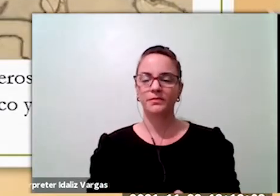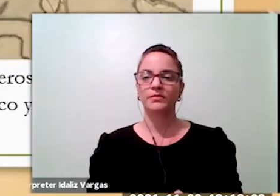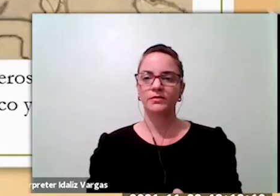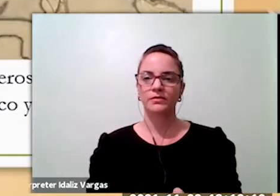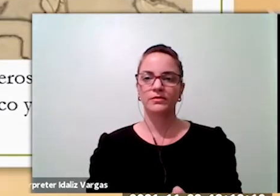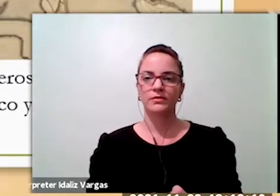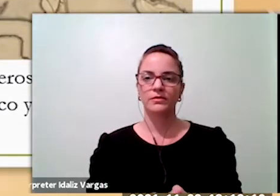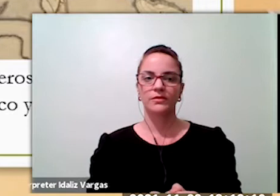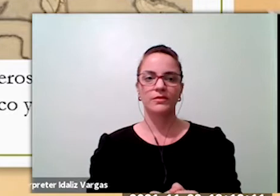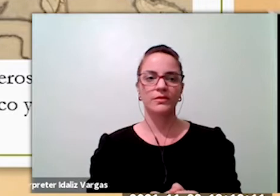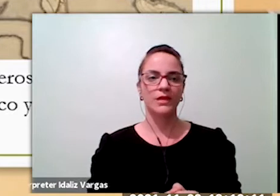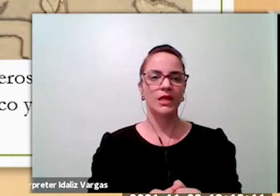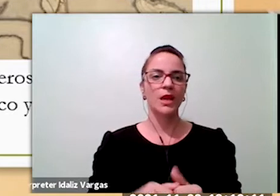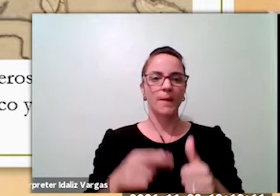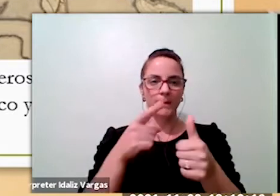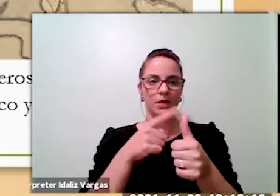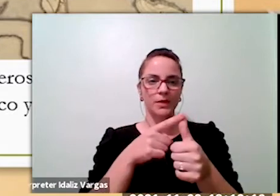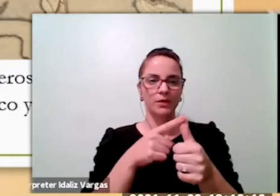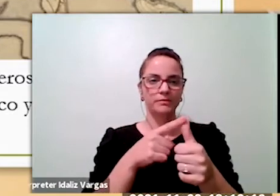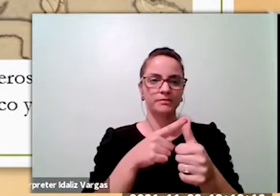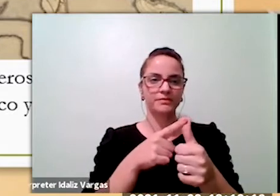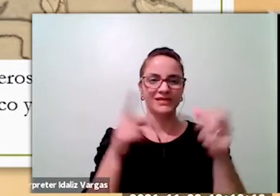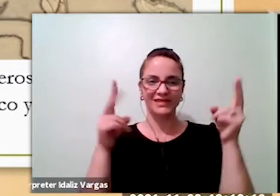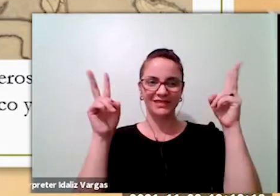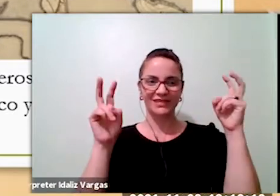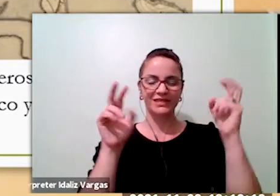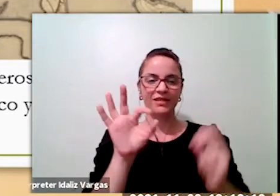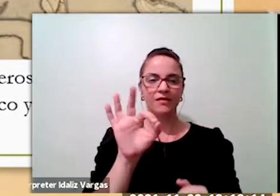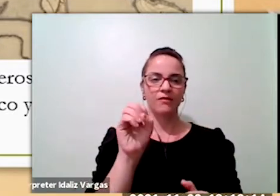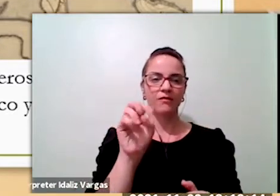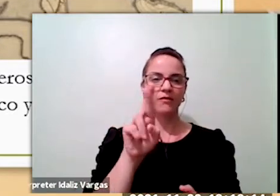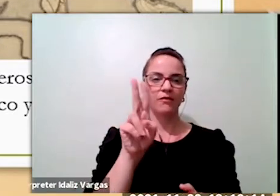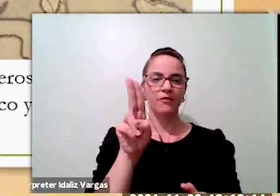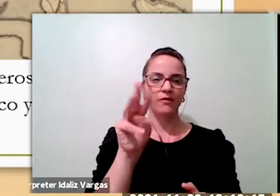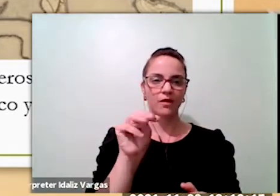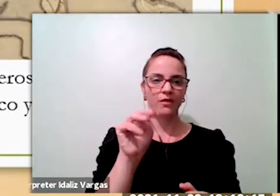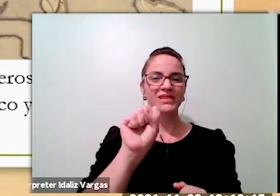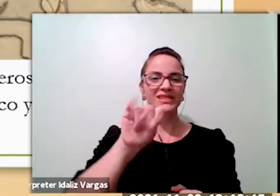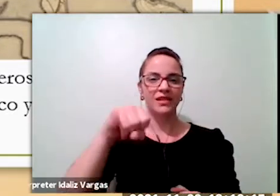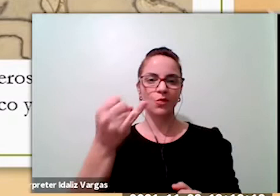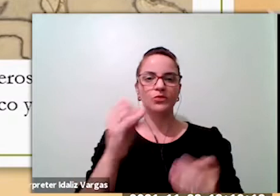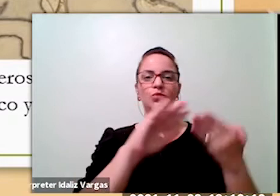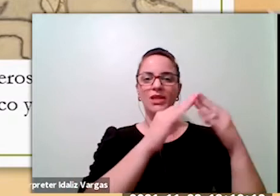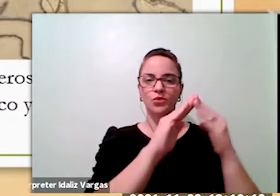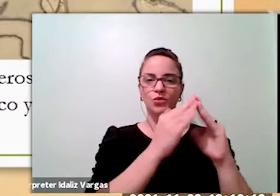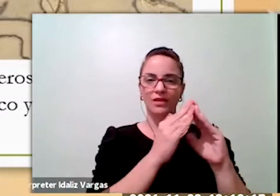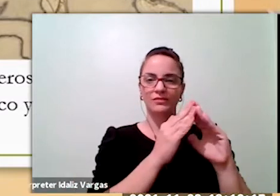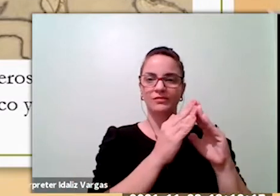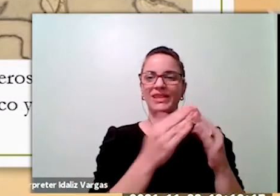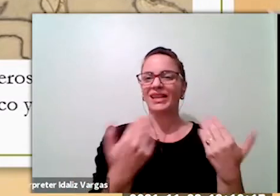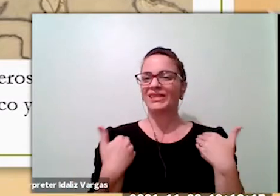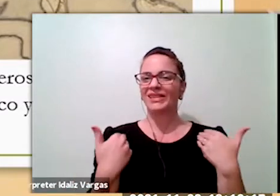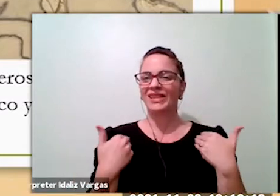The forum's title is related to the current understanding that Old San Juan and its wards beyond